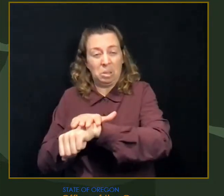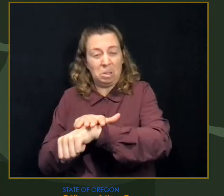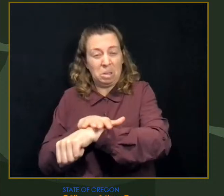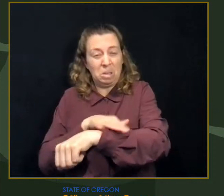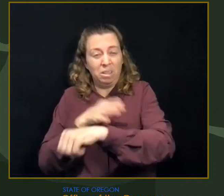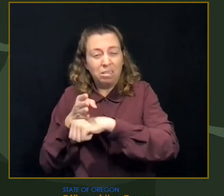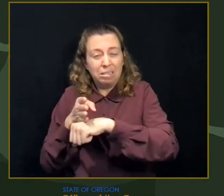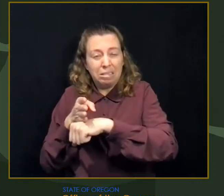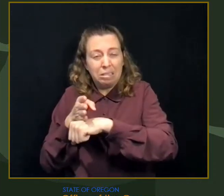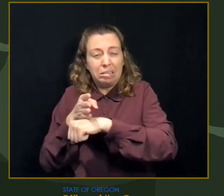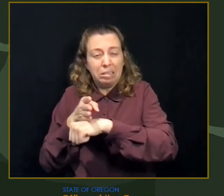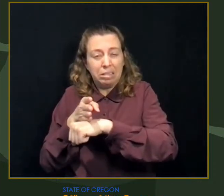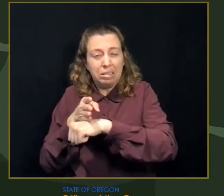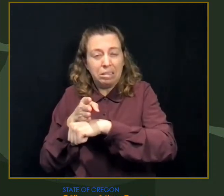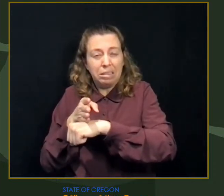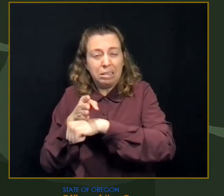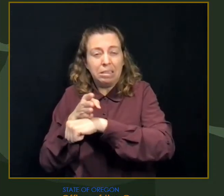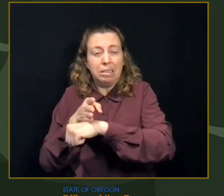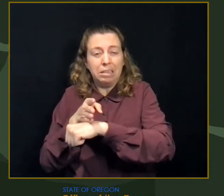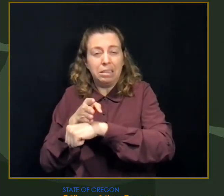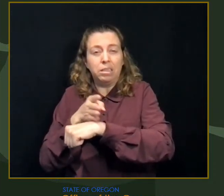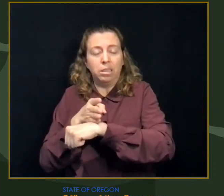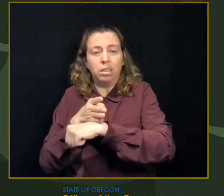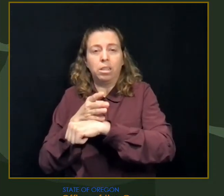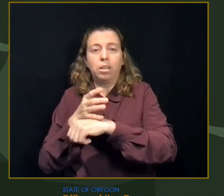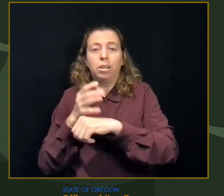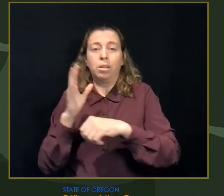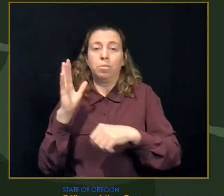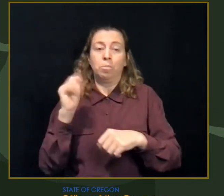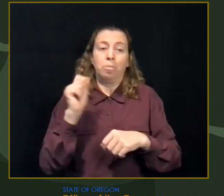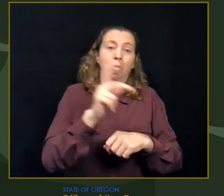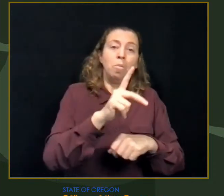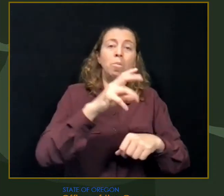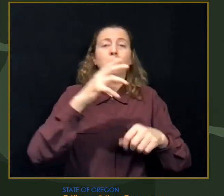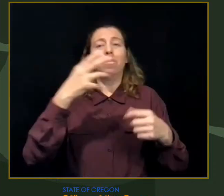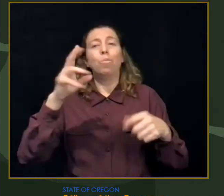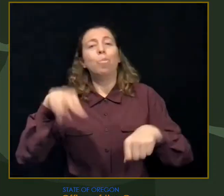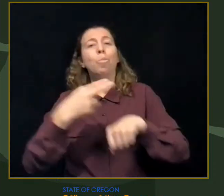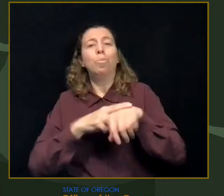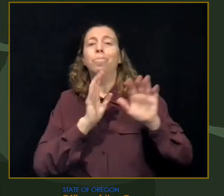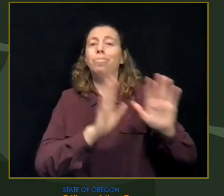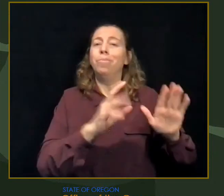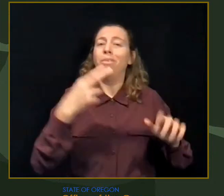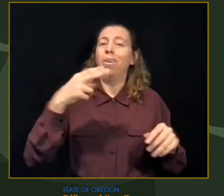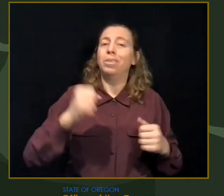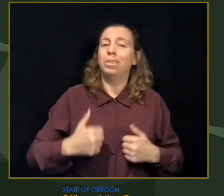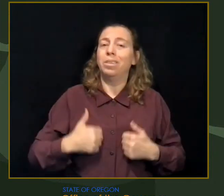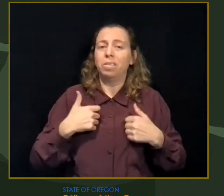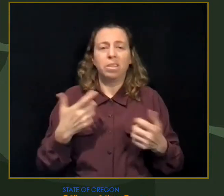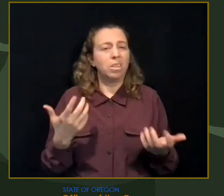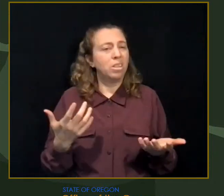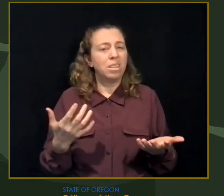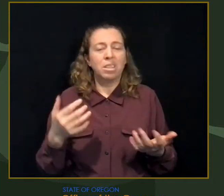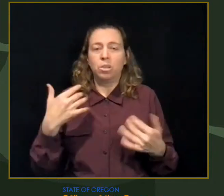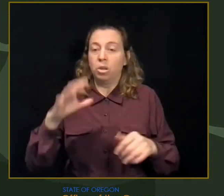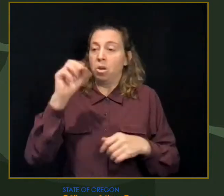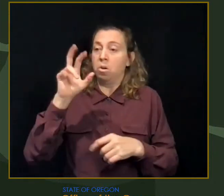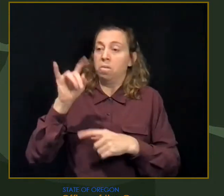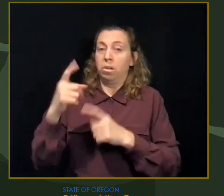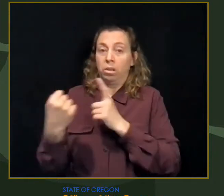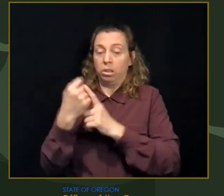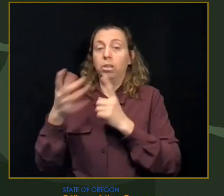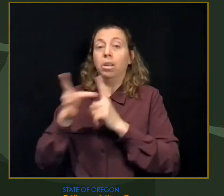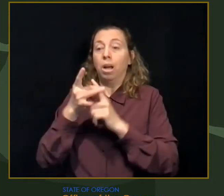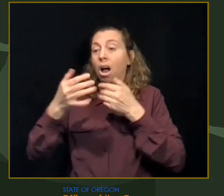high school life, post-COVID is still affecting me. It has made it harder to learn and remember things that I used to know